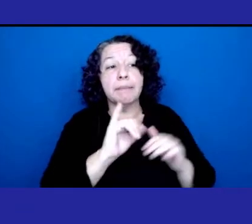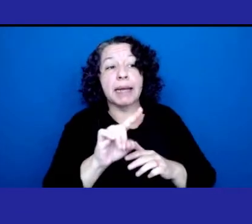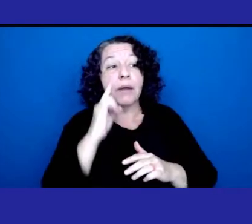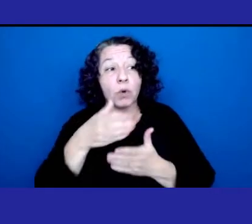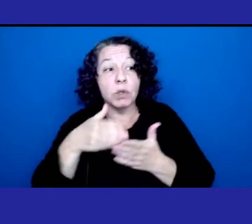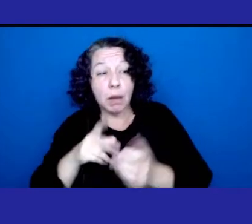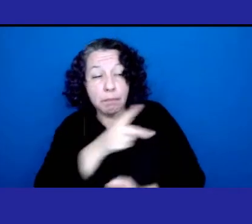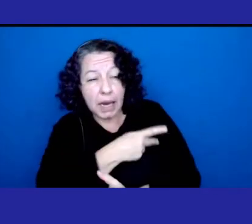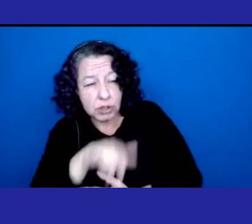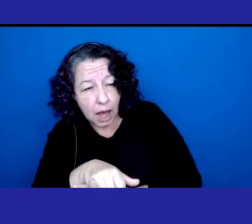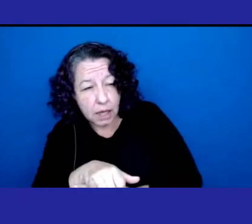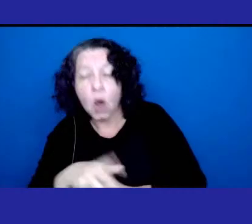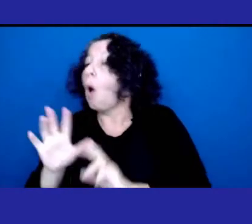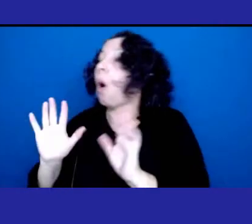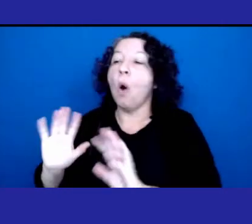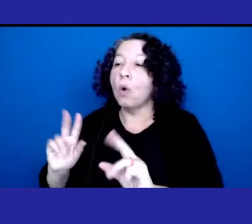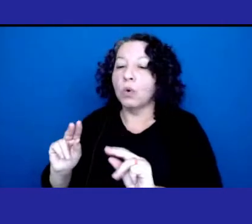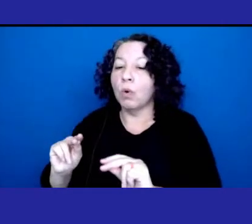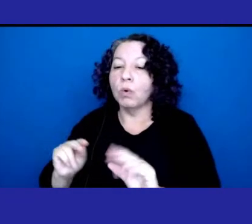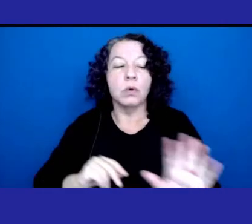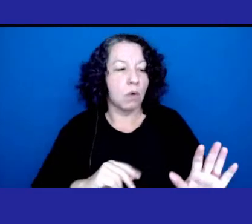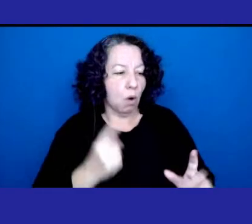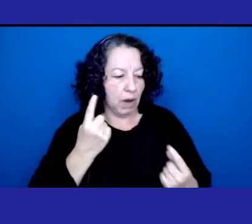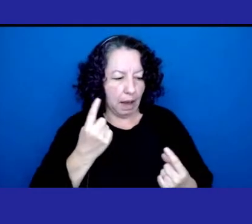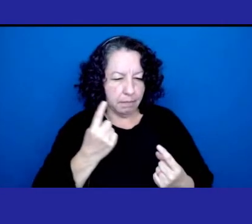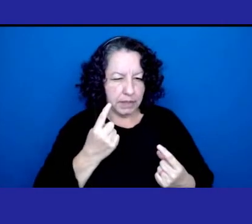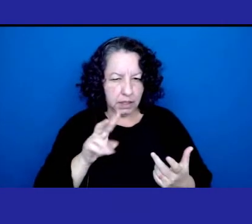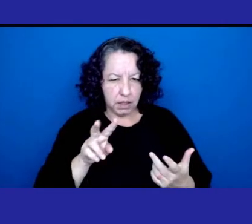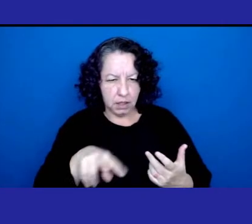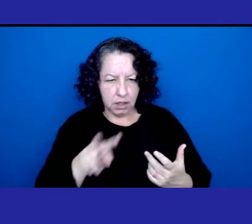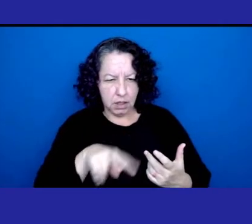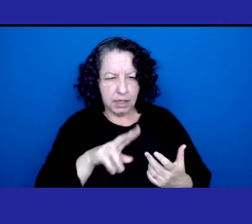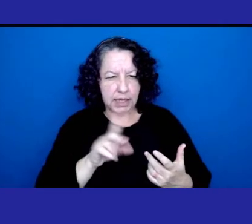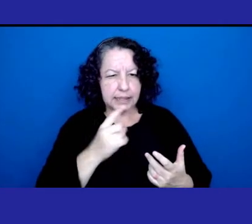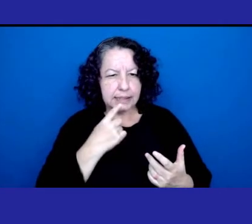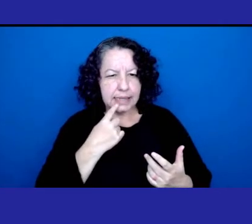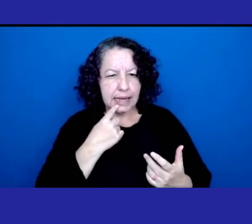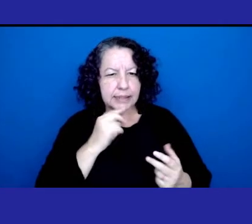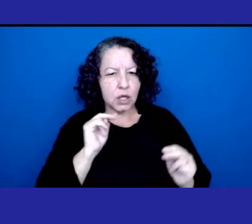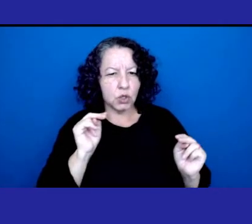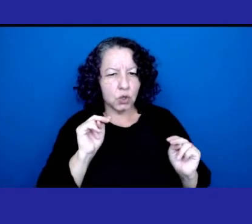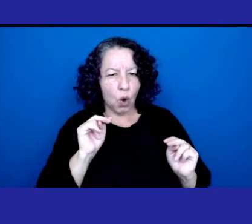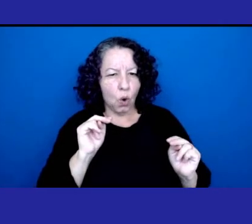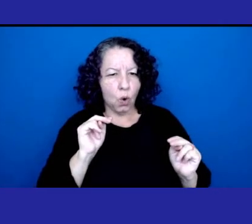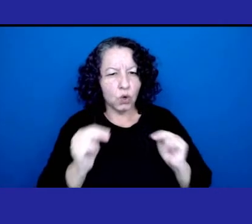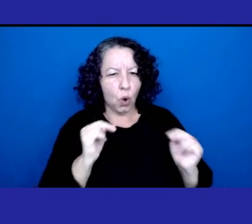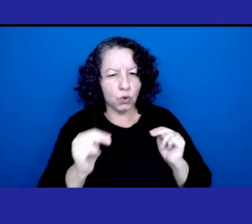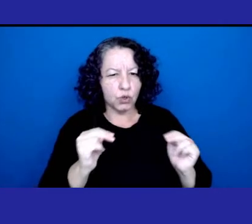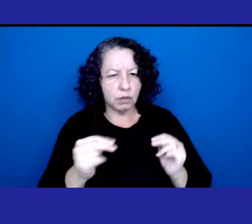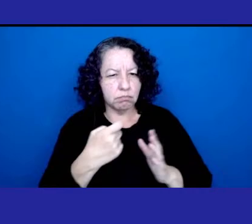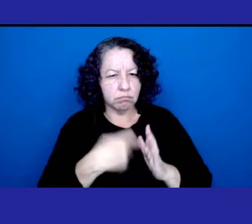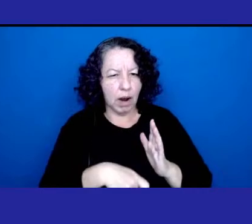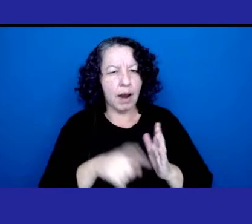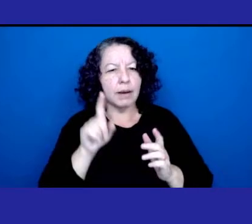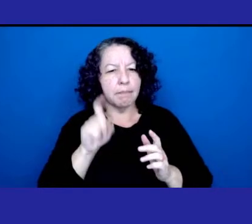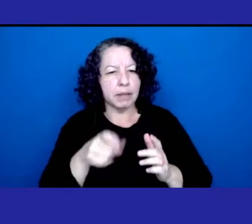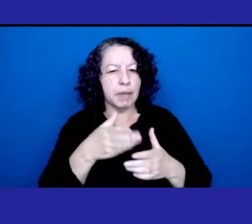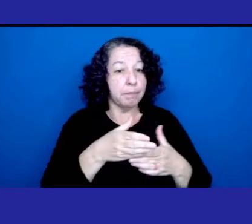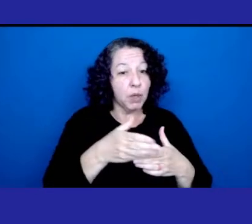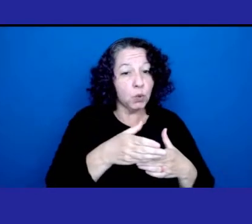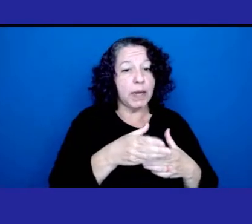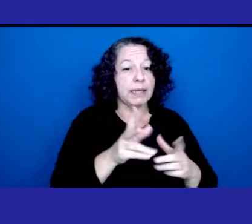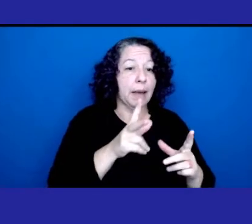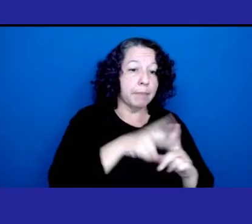No. So I'm looking at the part where it says negotiated rate must be between the applicable Medicaid and Medicare